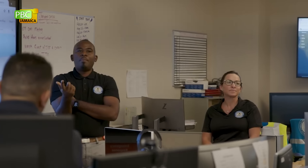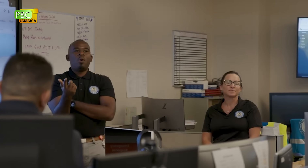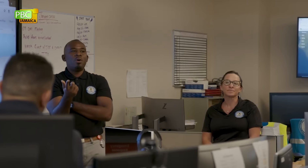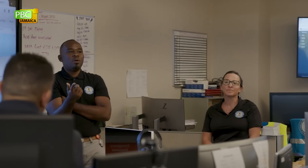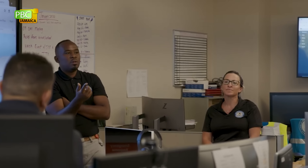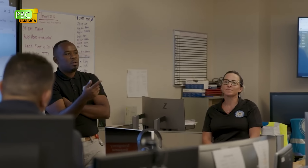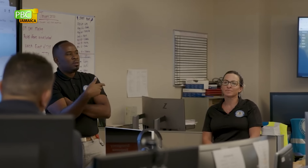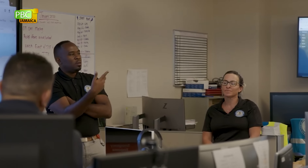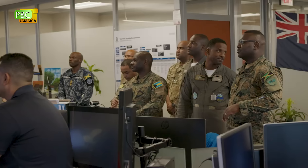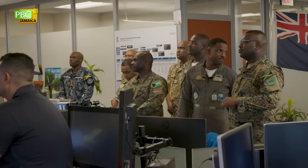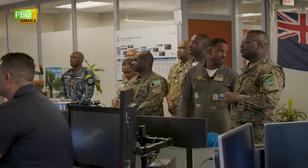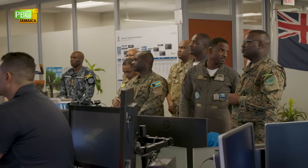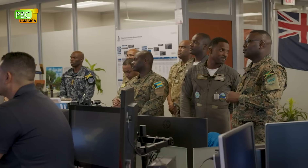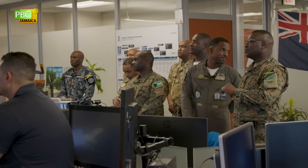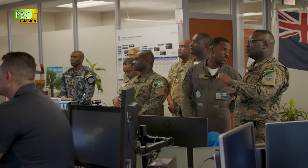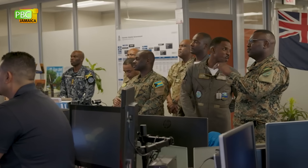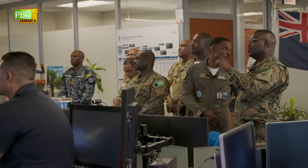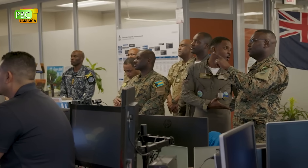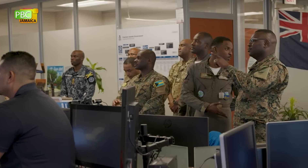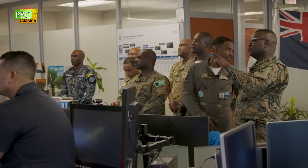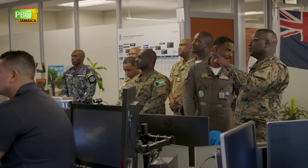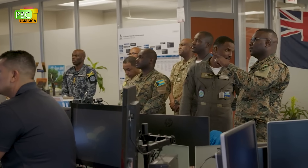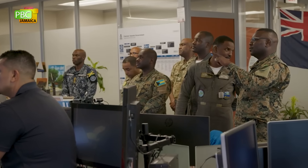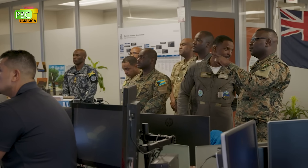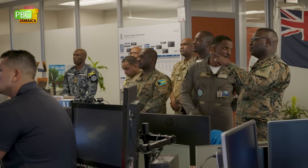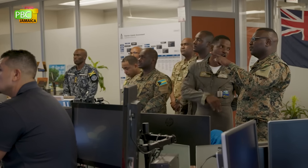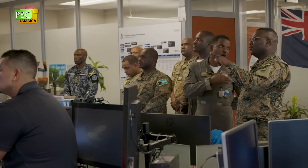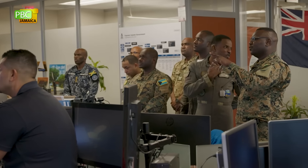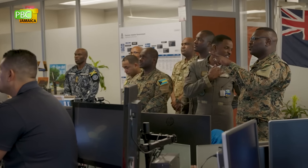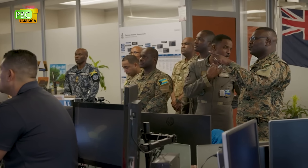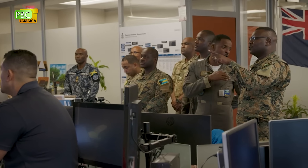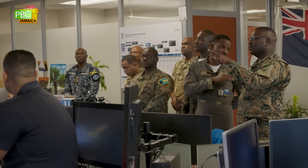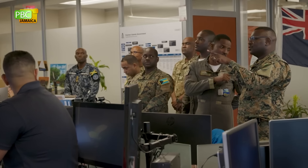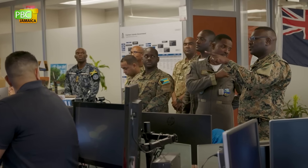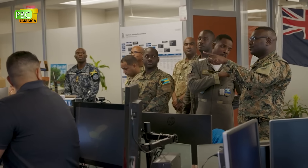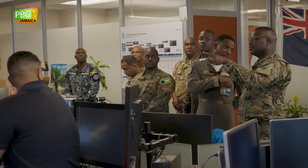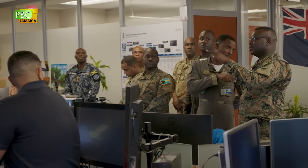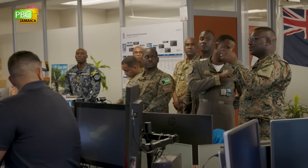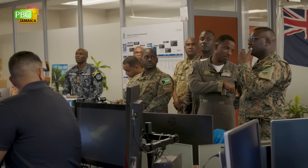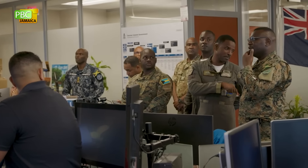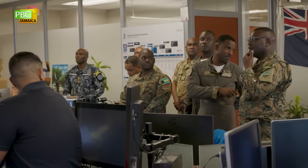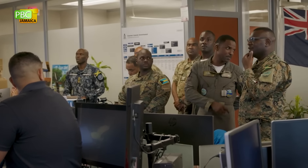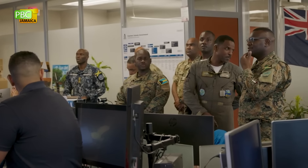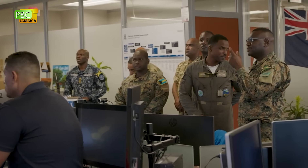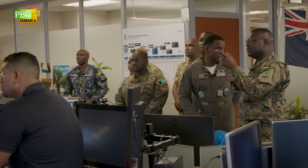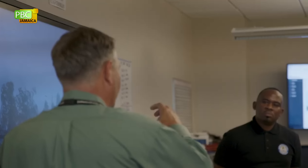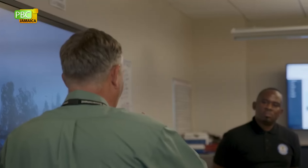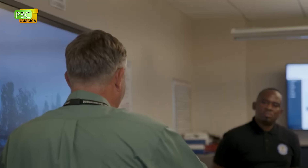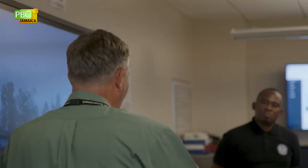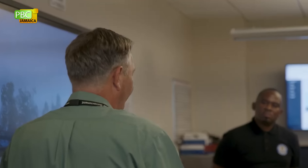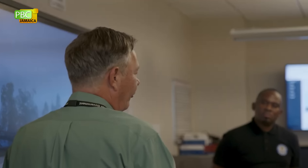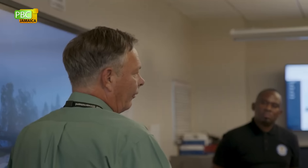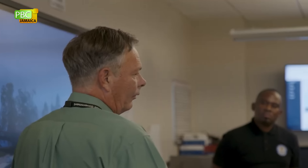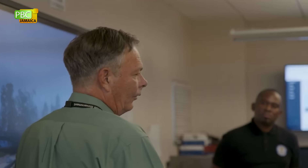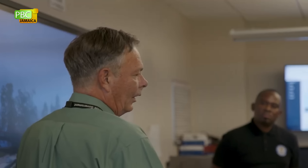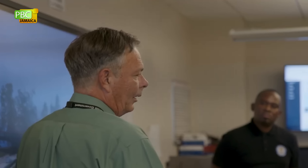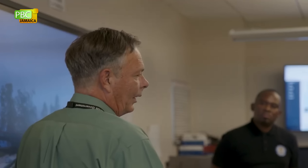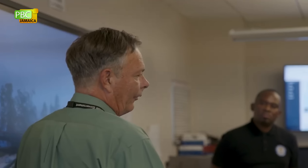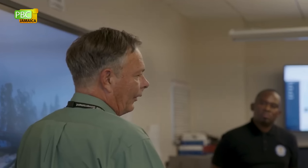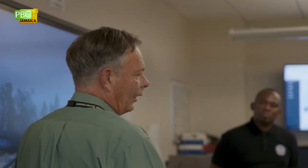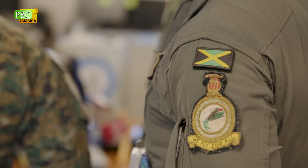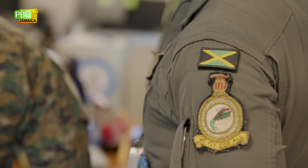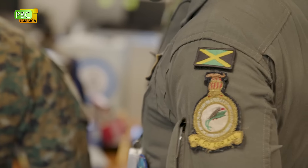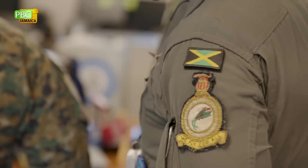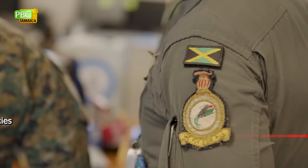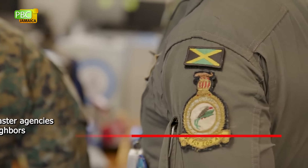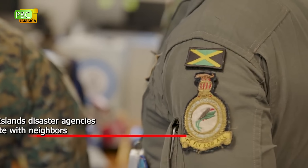the planning. The focus of the exercise is, as I mentioned, to build collaboration and coordination within our partners